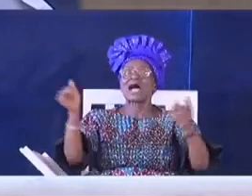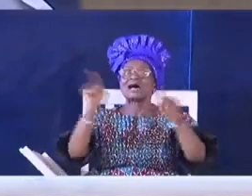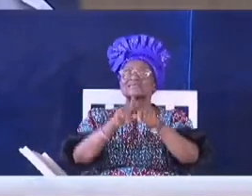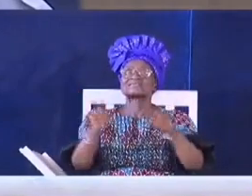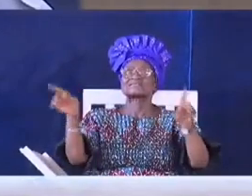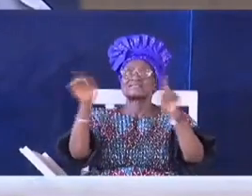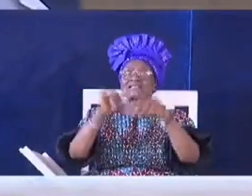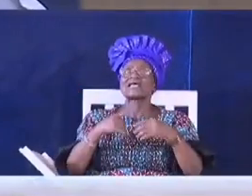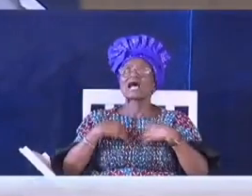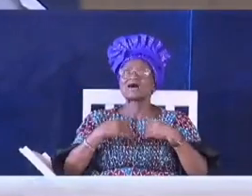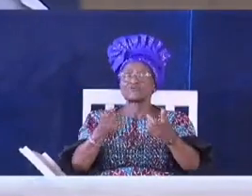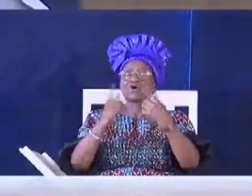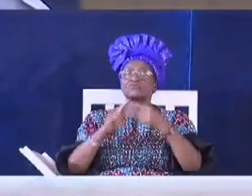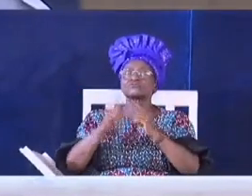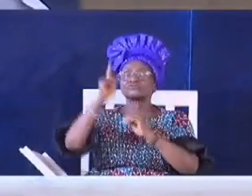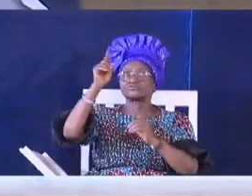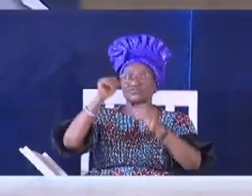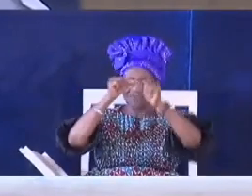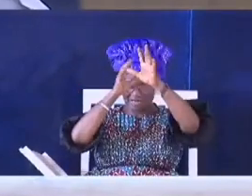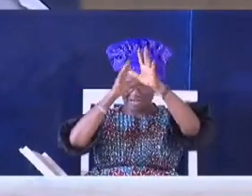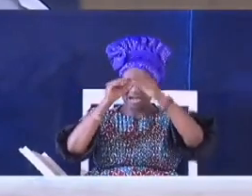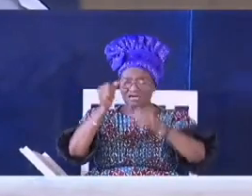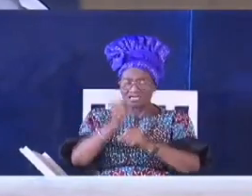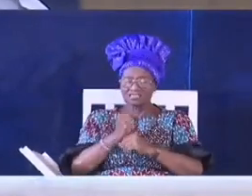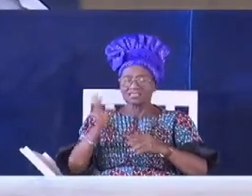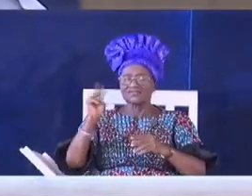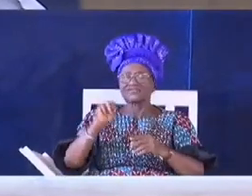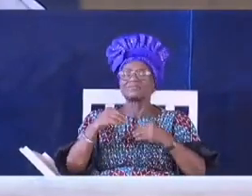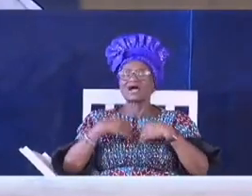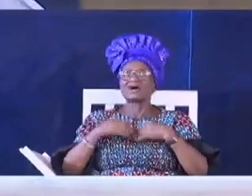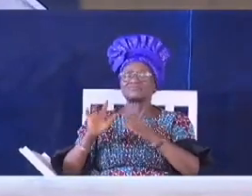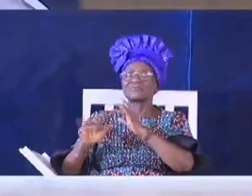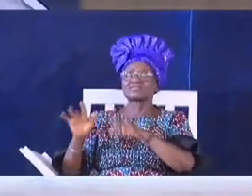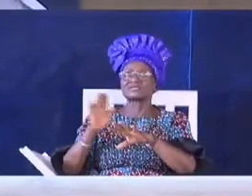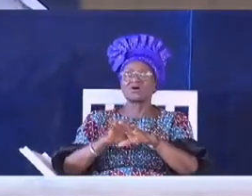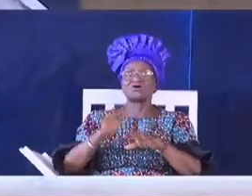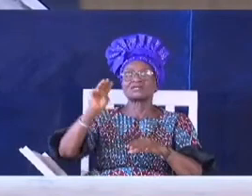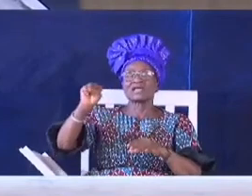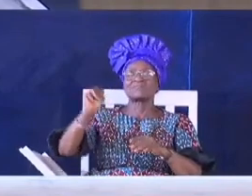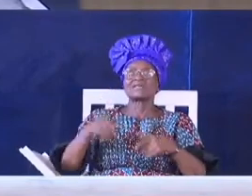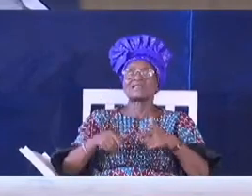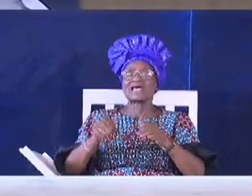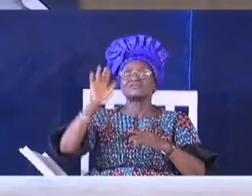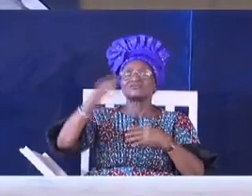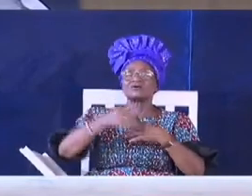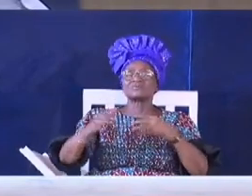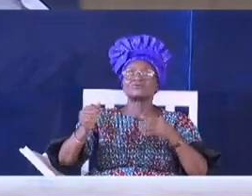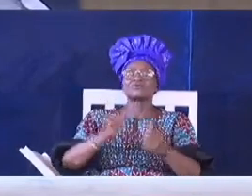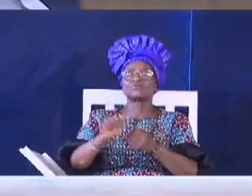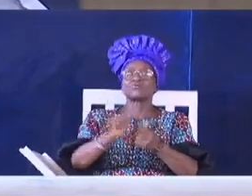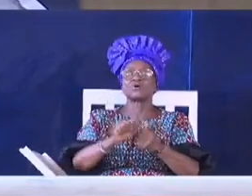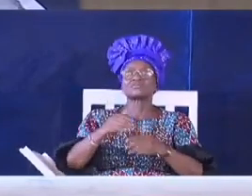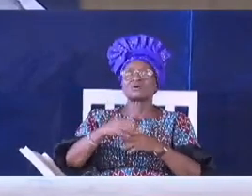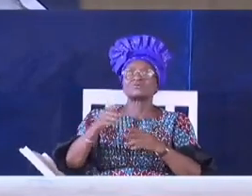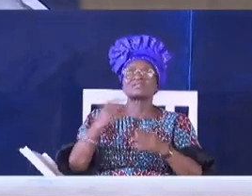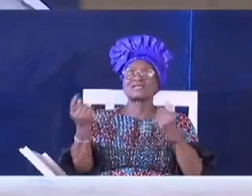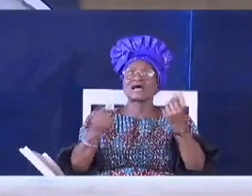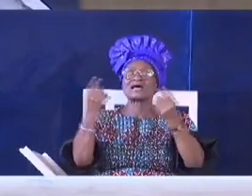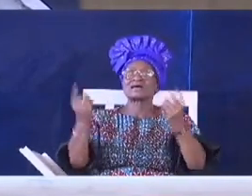please receive them. Have mercy on them. Let your blood wash away their